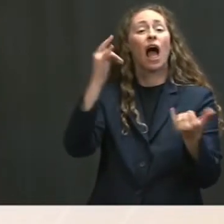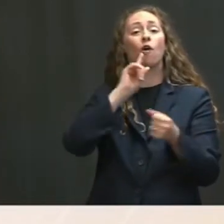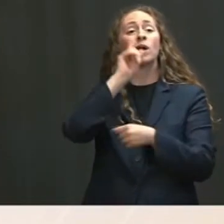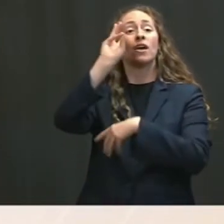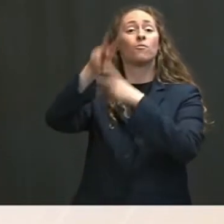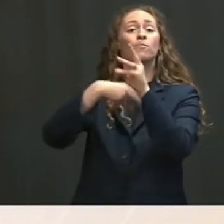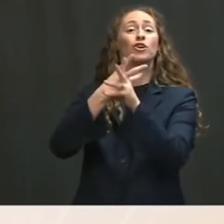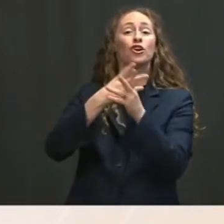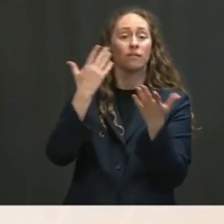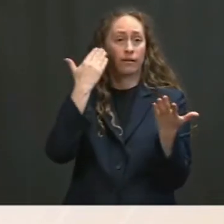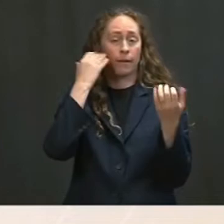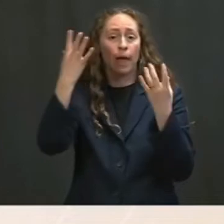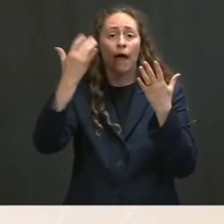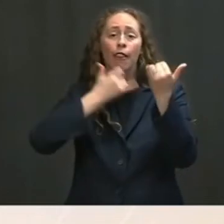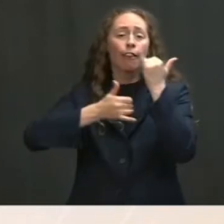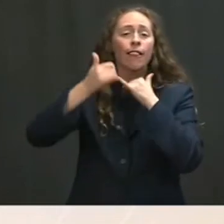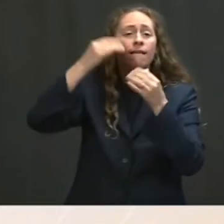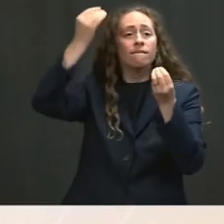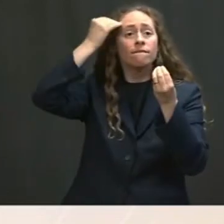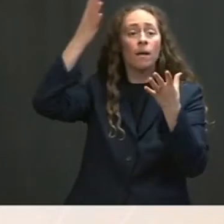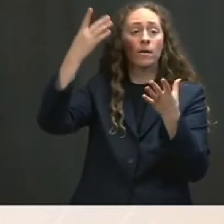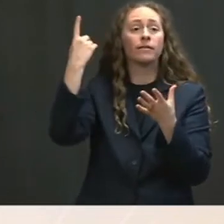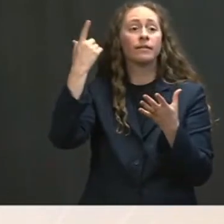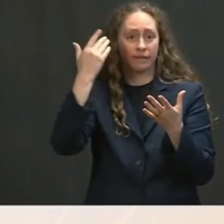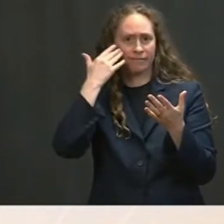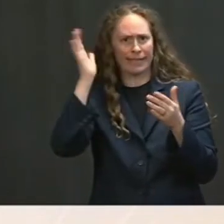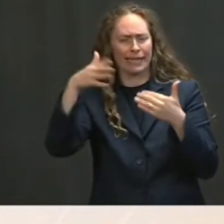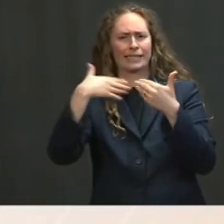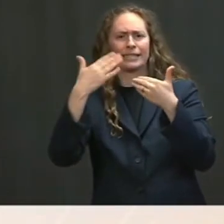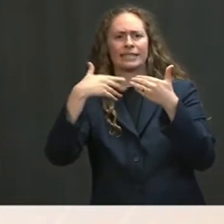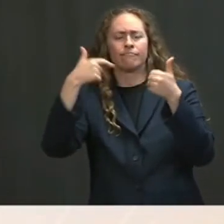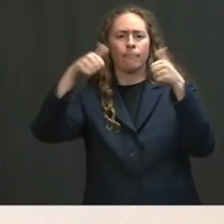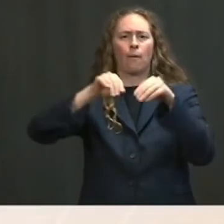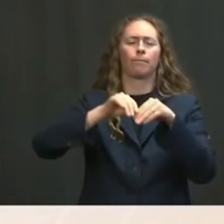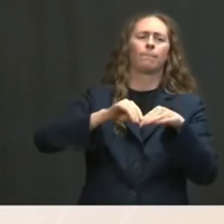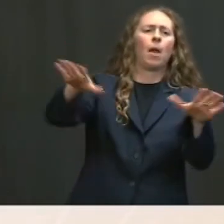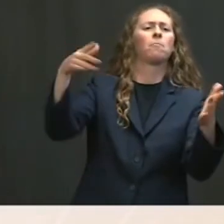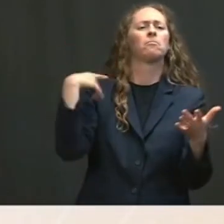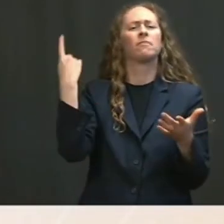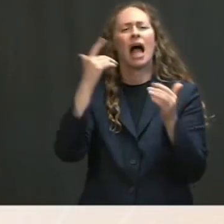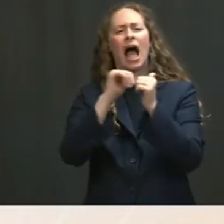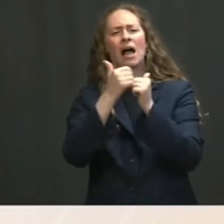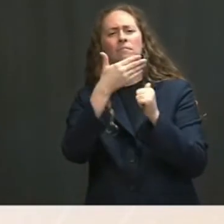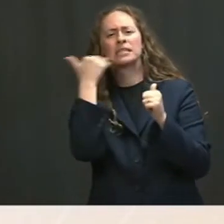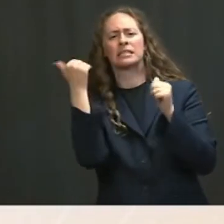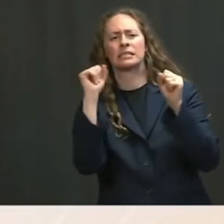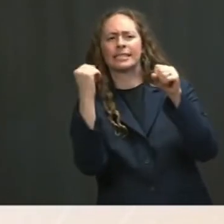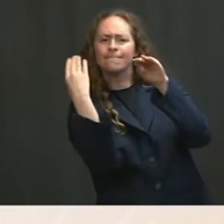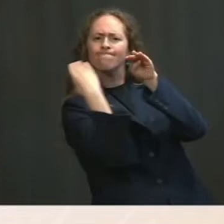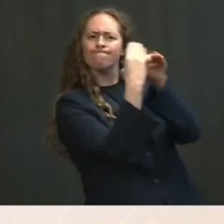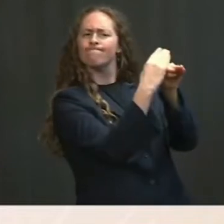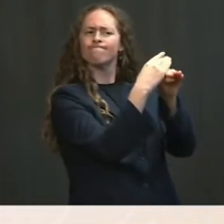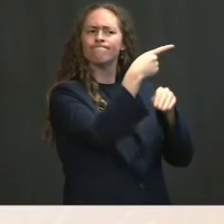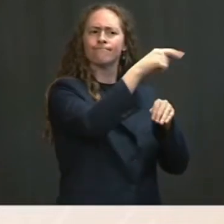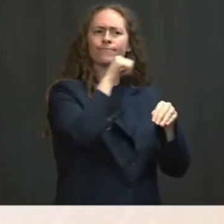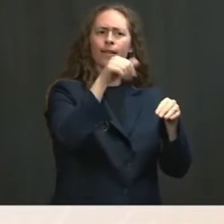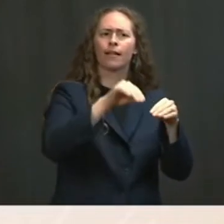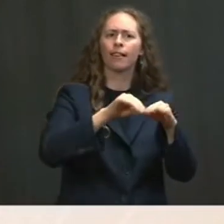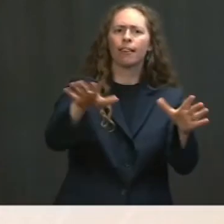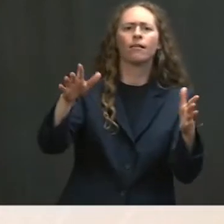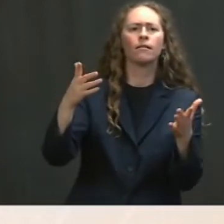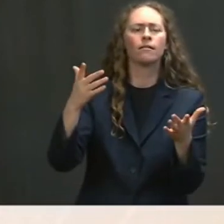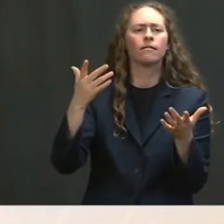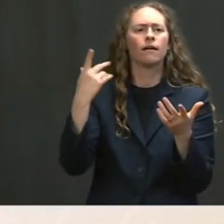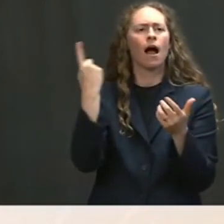came from this lecture last year. I mean, what do you think the best approach is to counter or deal with misinformation that comes from public officials, people in a